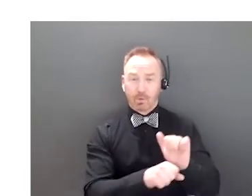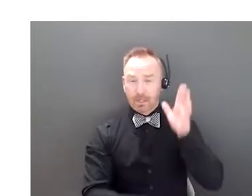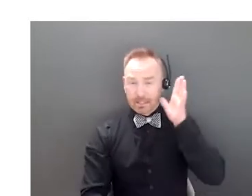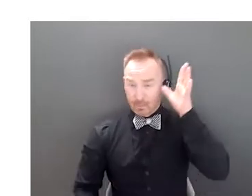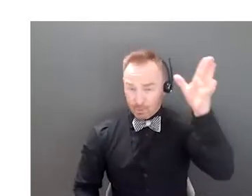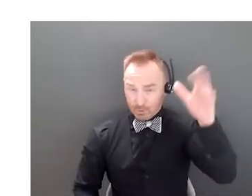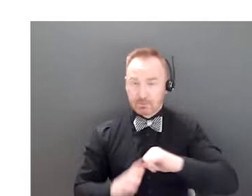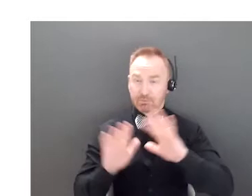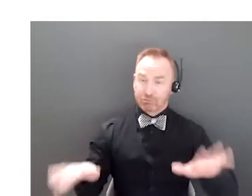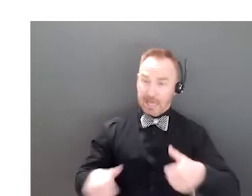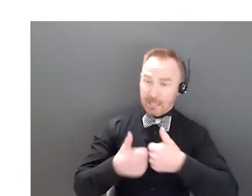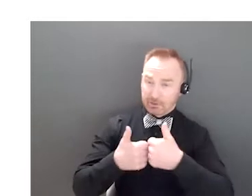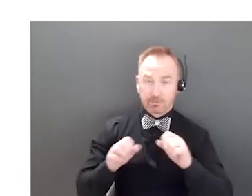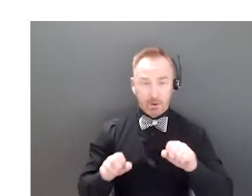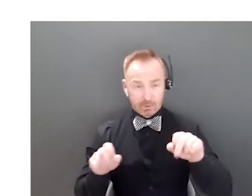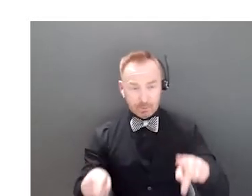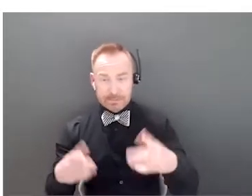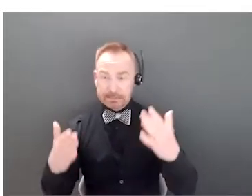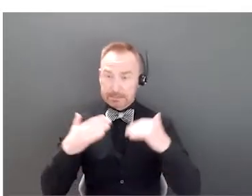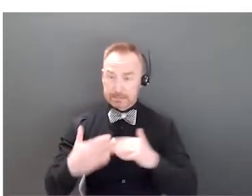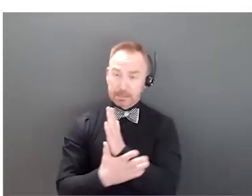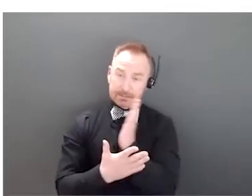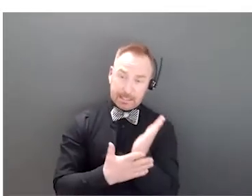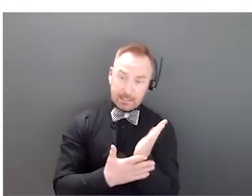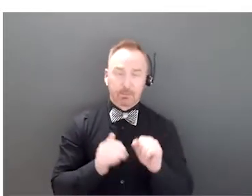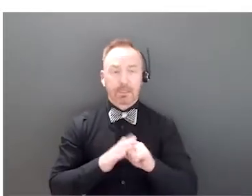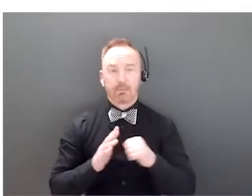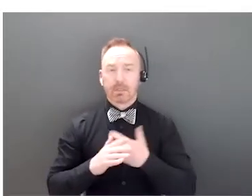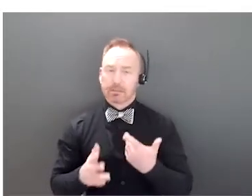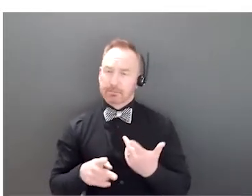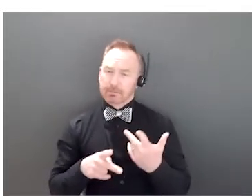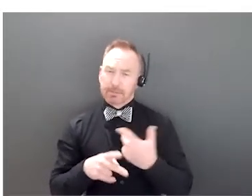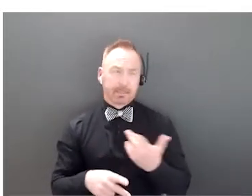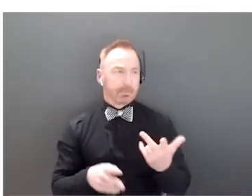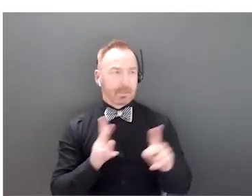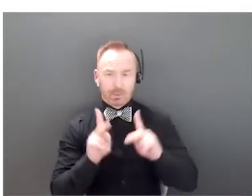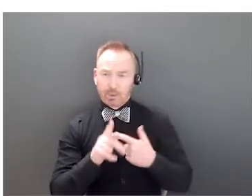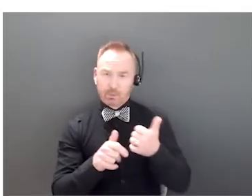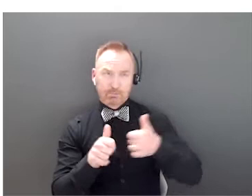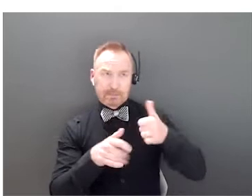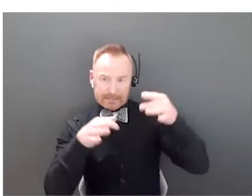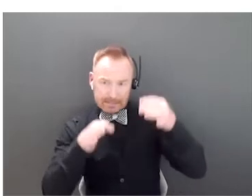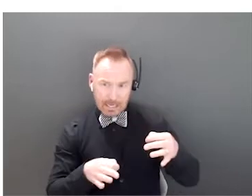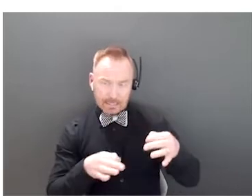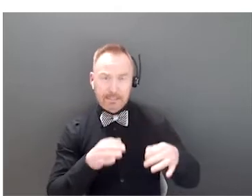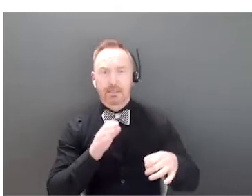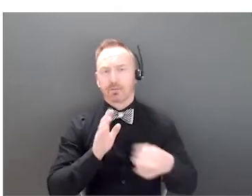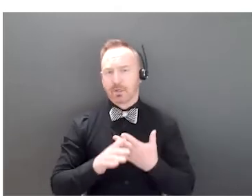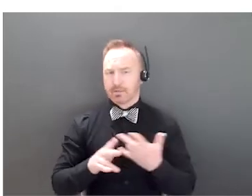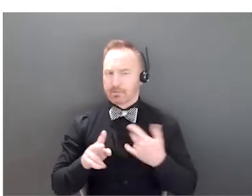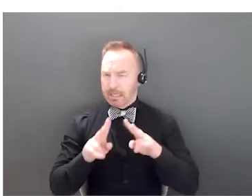living with disabilities. In our second presentation, we'll examine how decision makers view the future of work through a study of policy